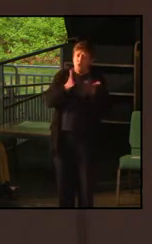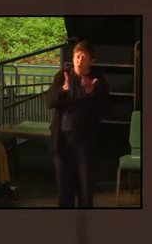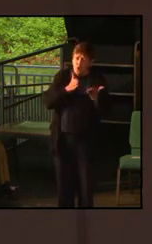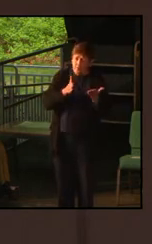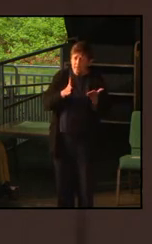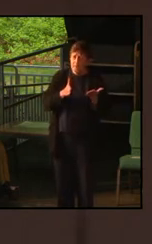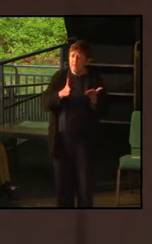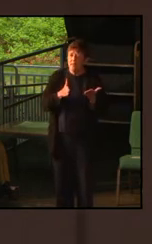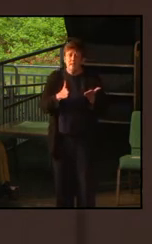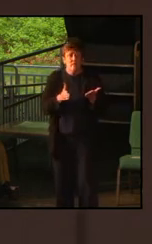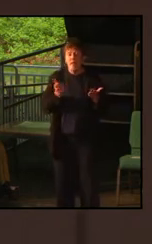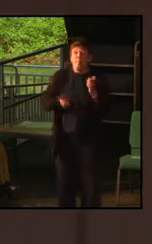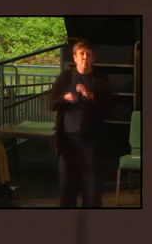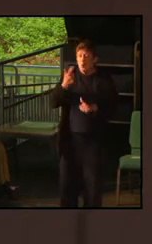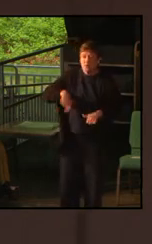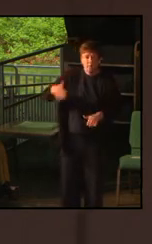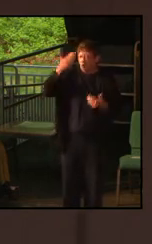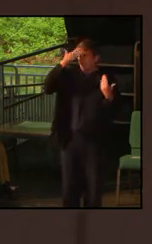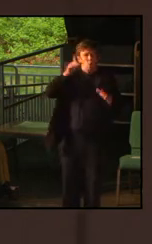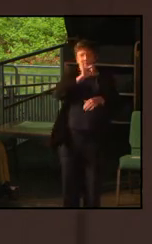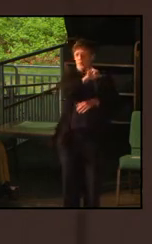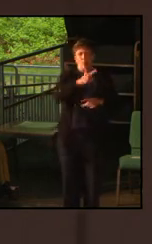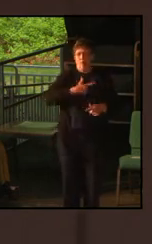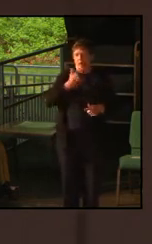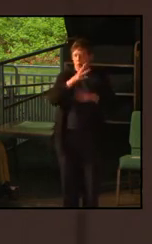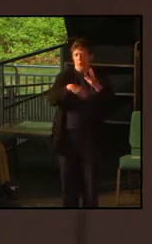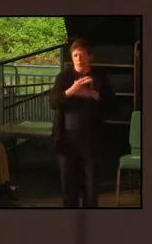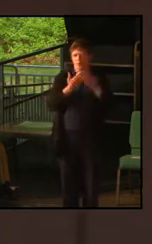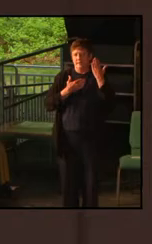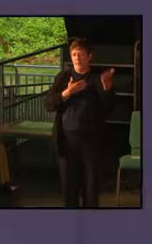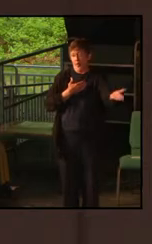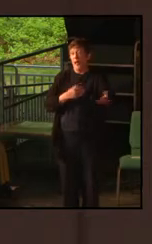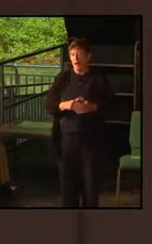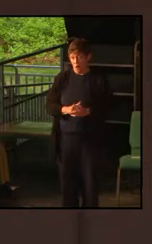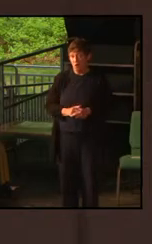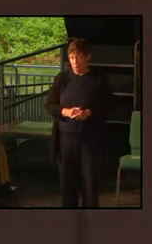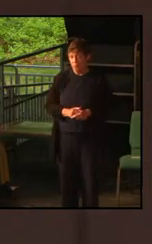most would never even know existed.